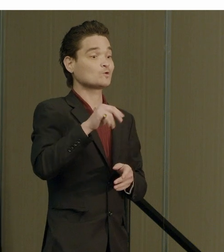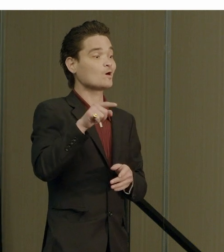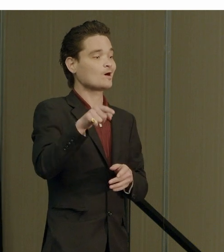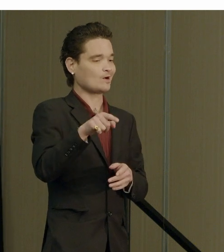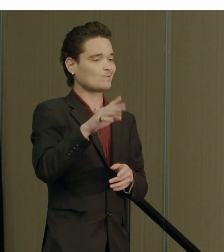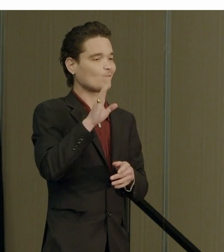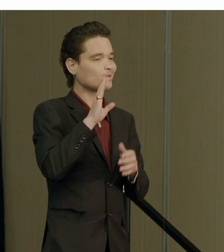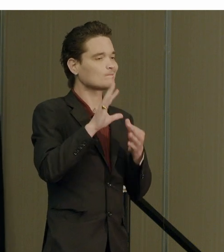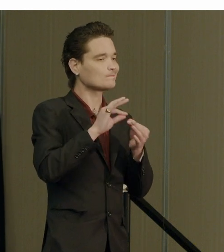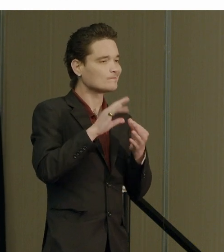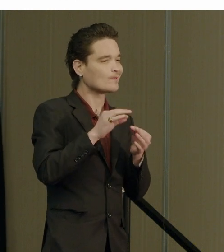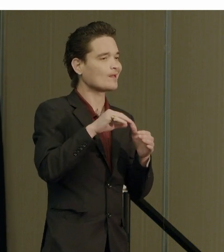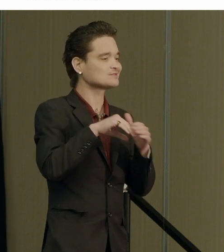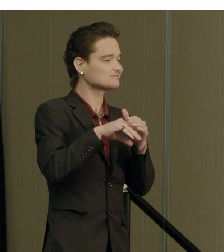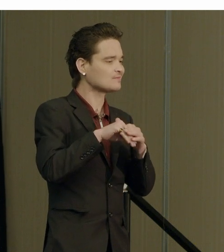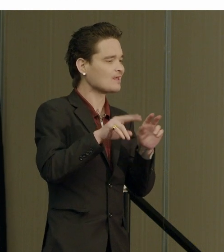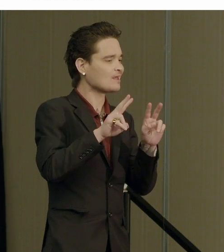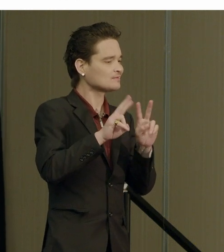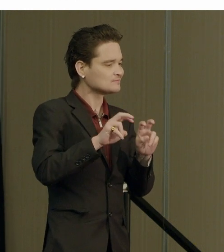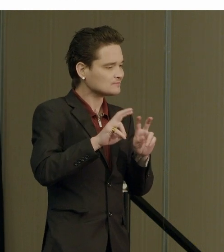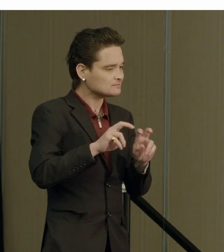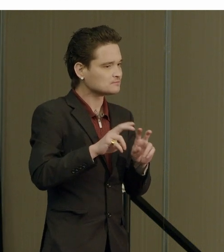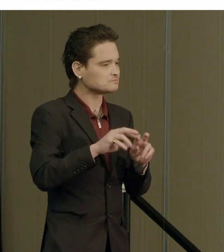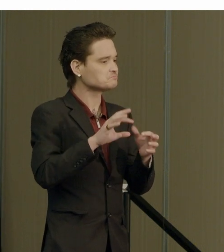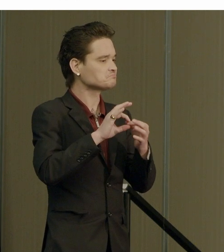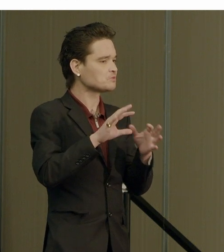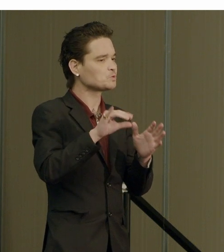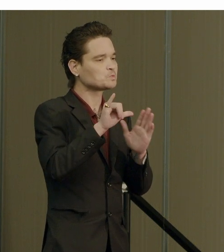new features in YouTube.